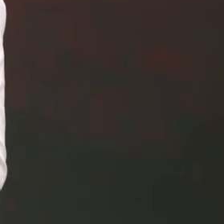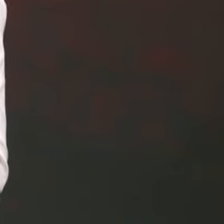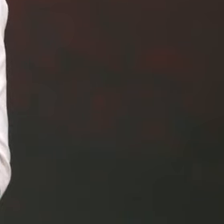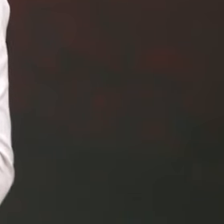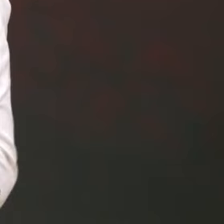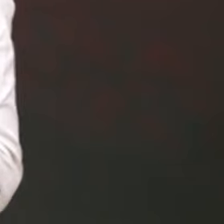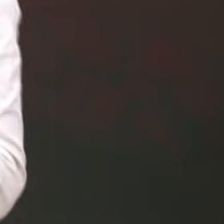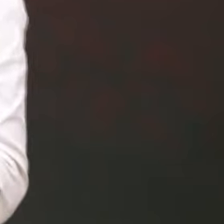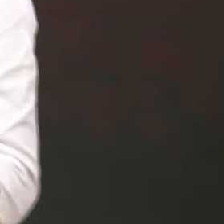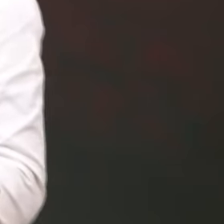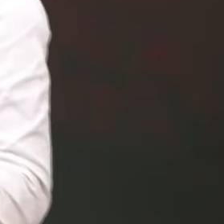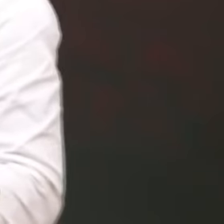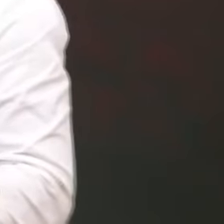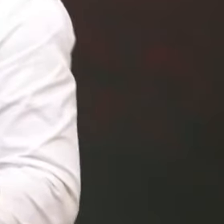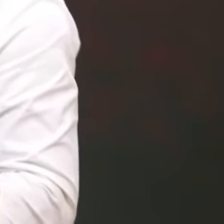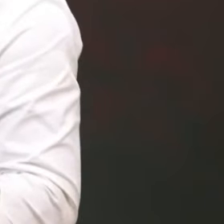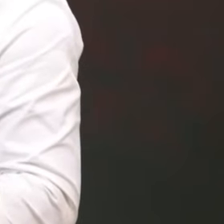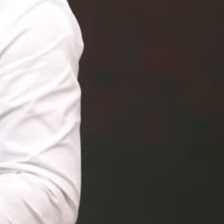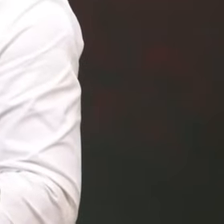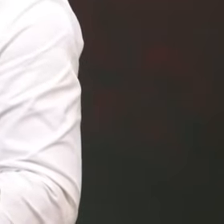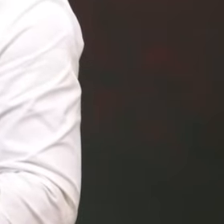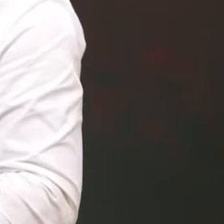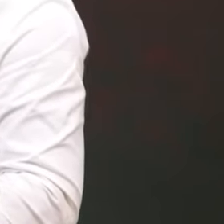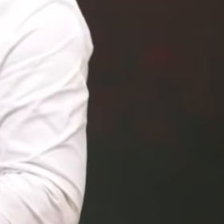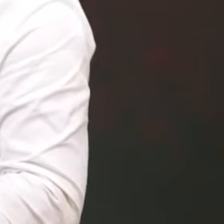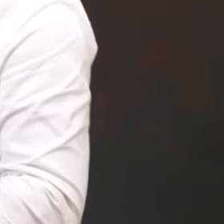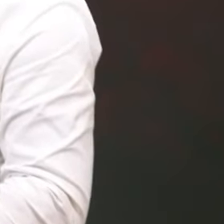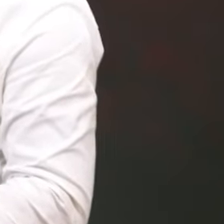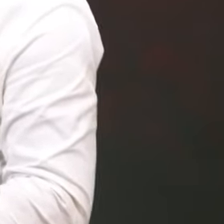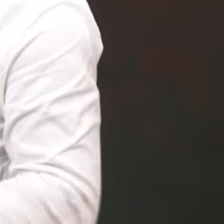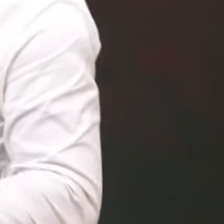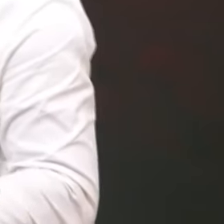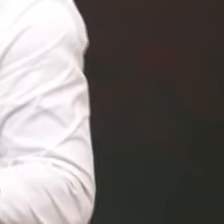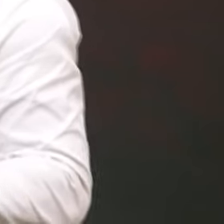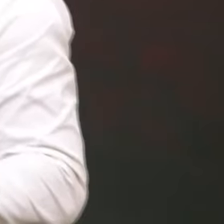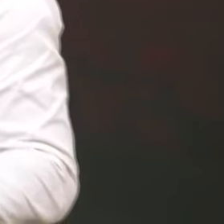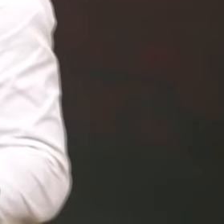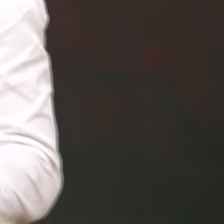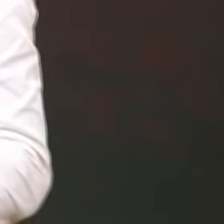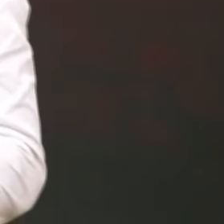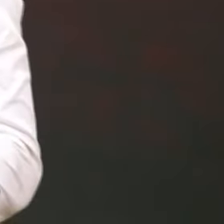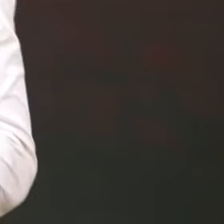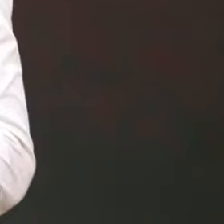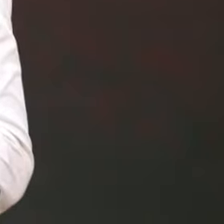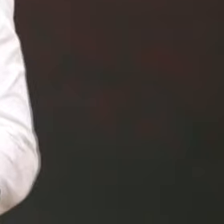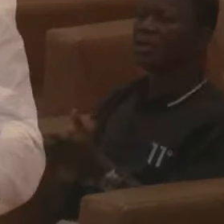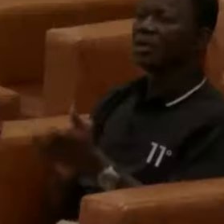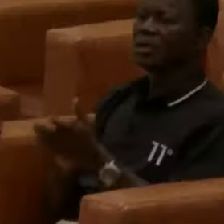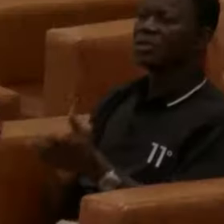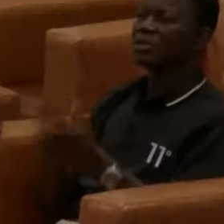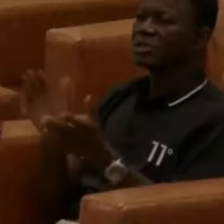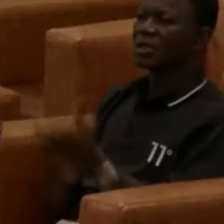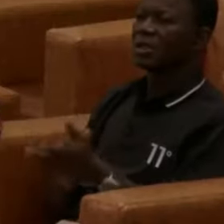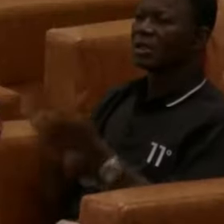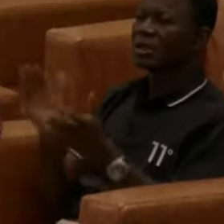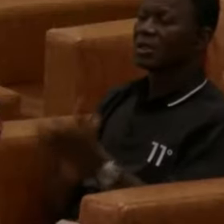of kings, and Lord of lords. Let us lift him up.